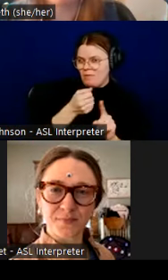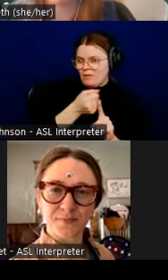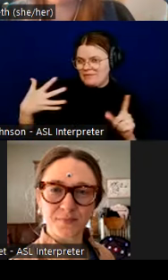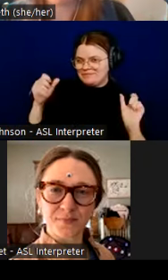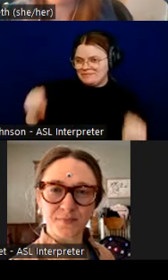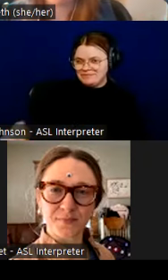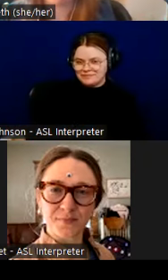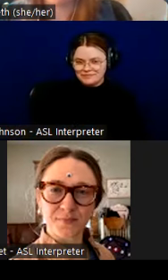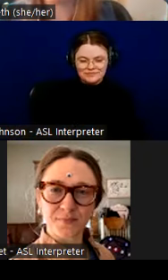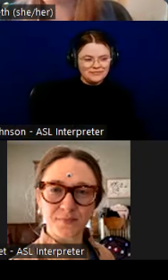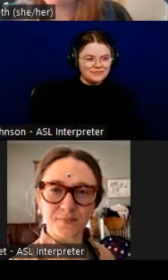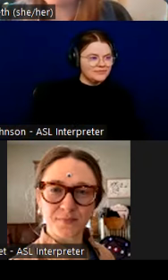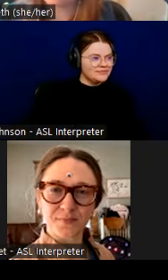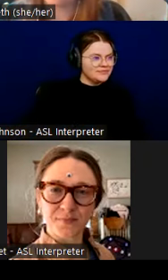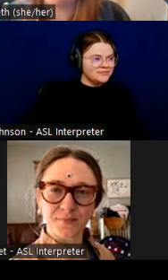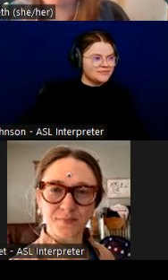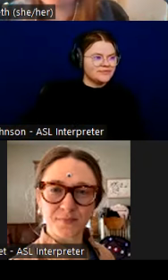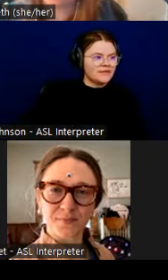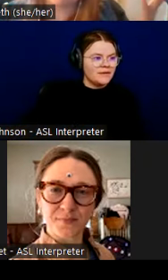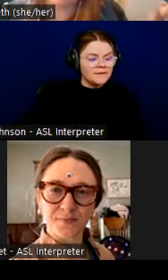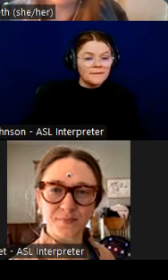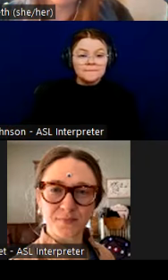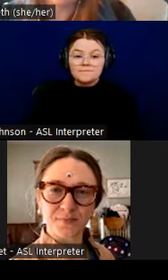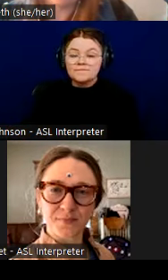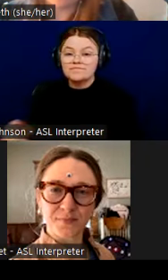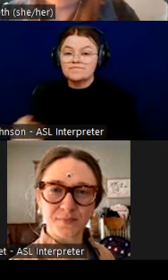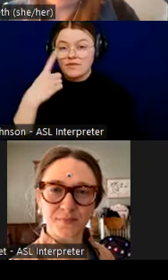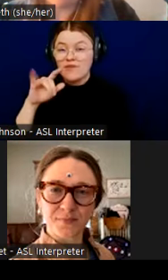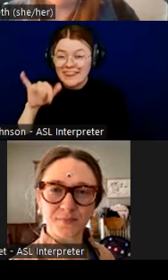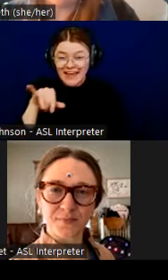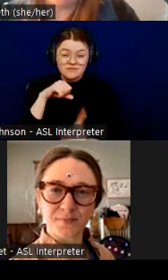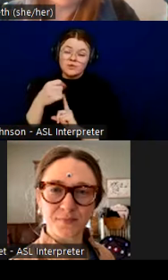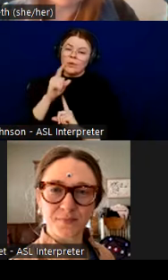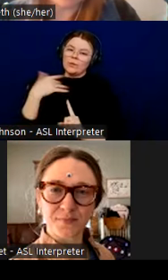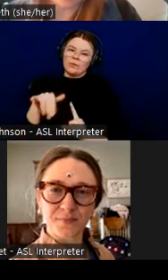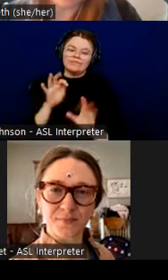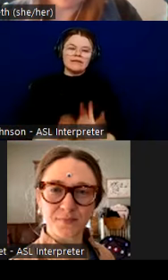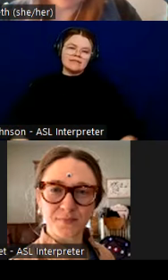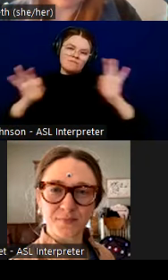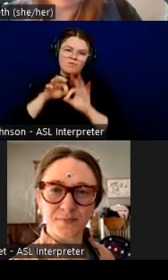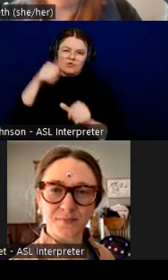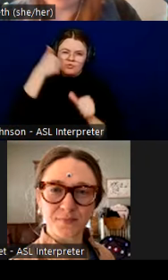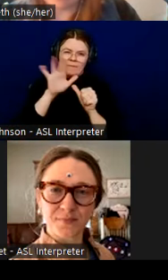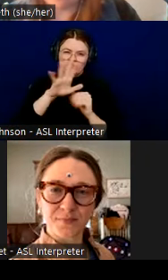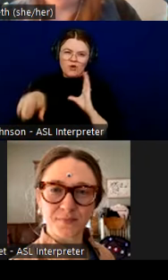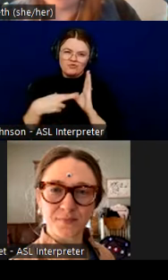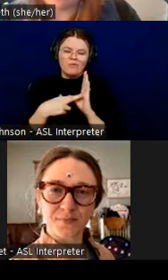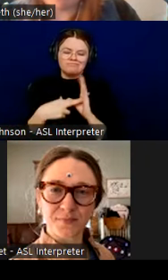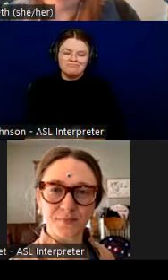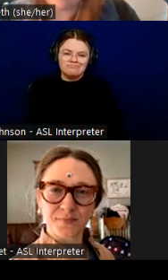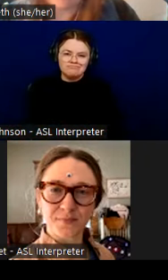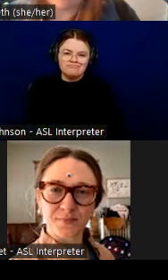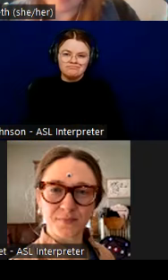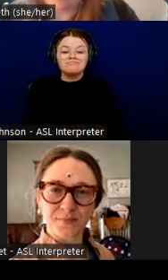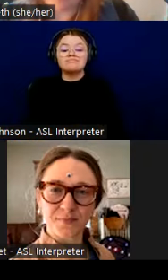survivor. It's also important to remember your role. You're probably not going to be providing